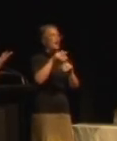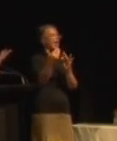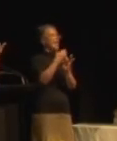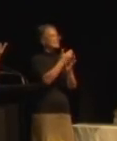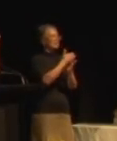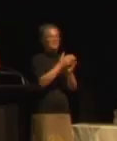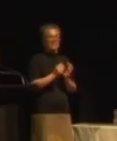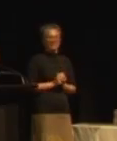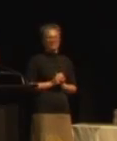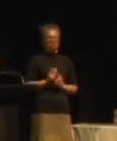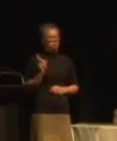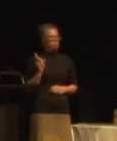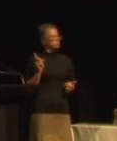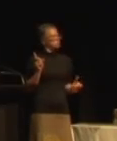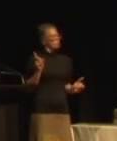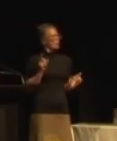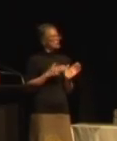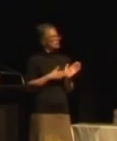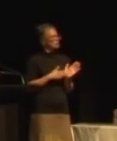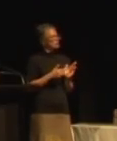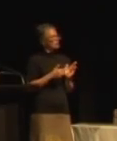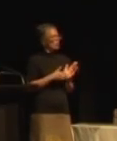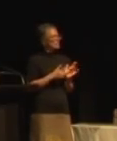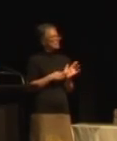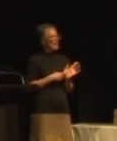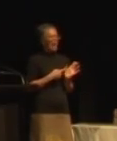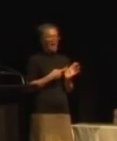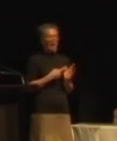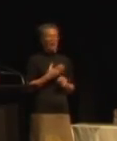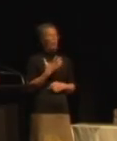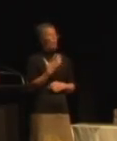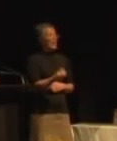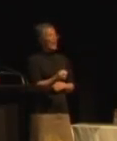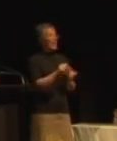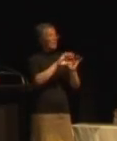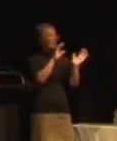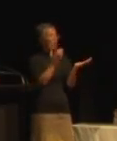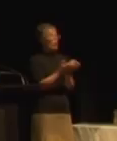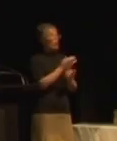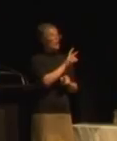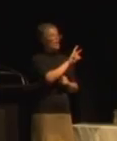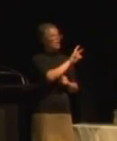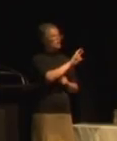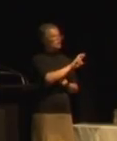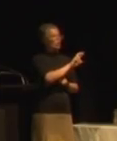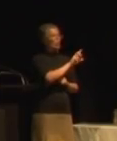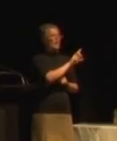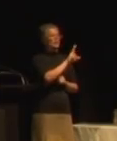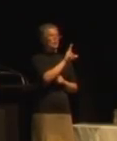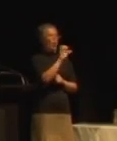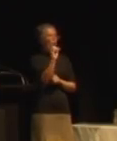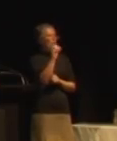So Mozilla, what's Mozilla? We have 1,200 staff and 10,000 community